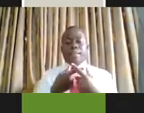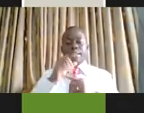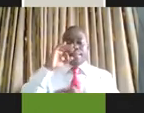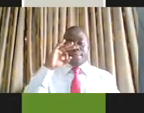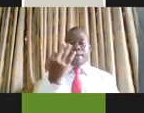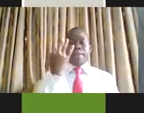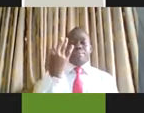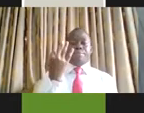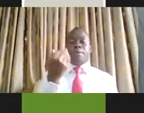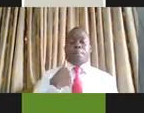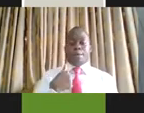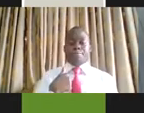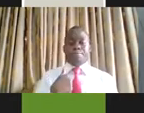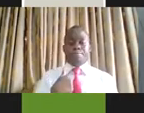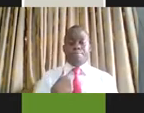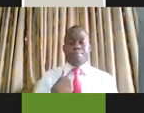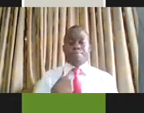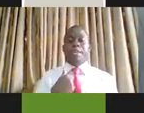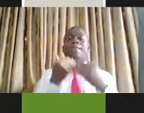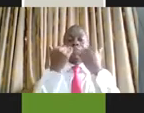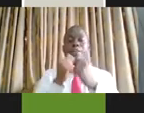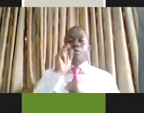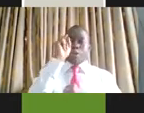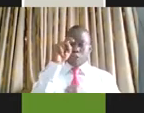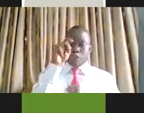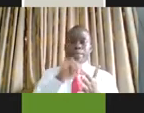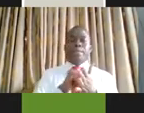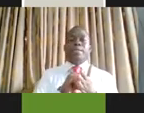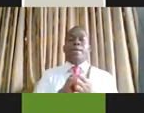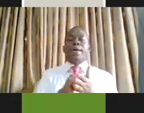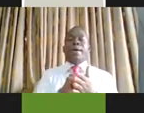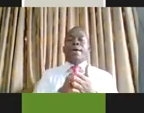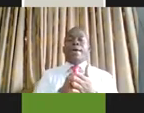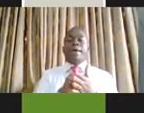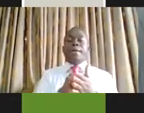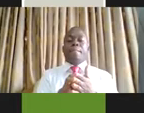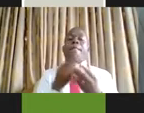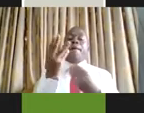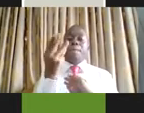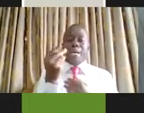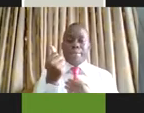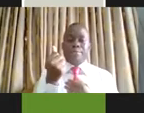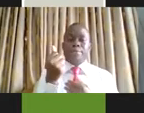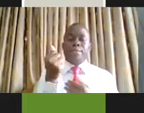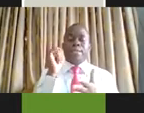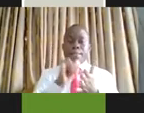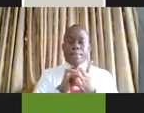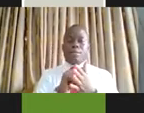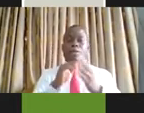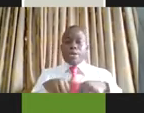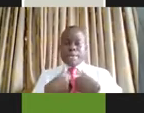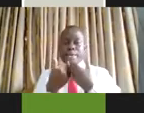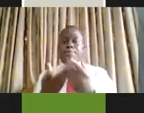talks about the need to ensure that the average amount of money allocated